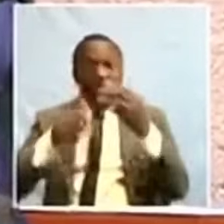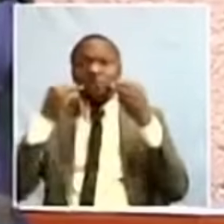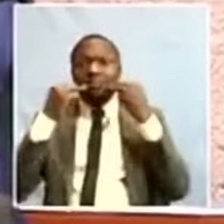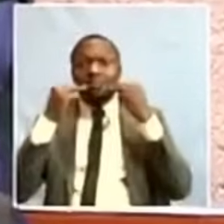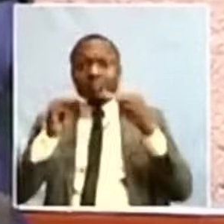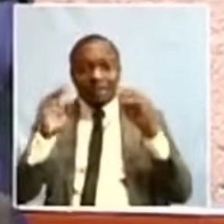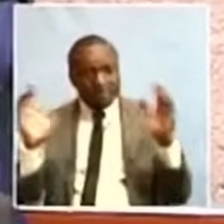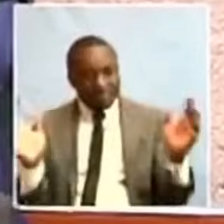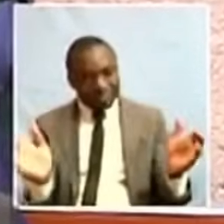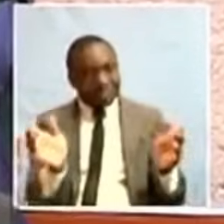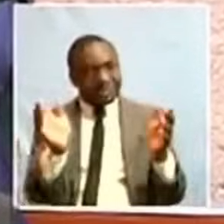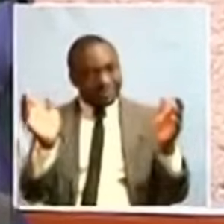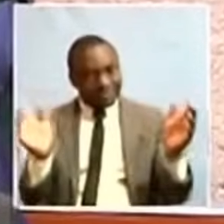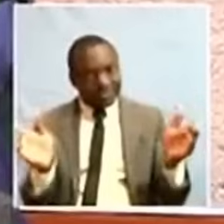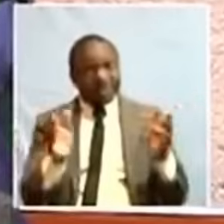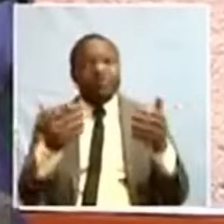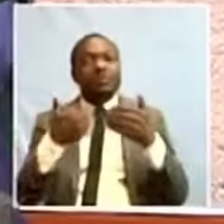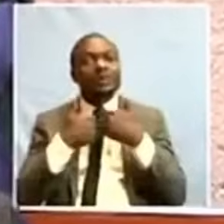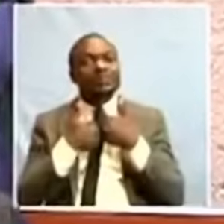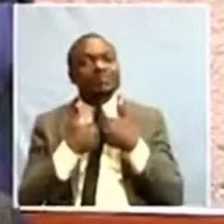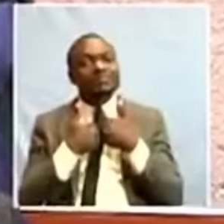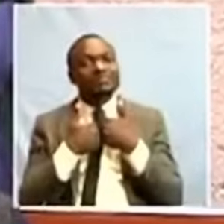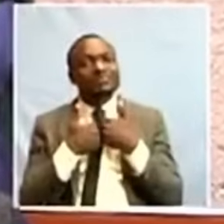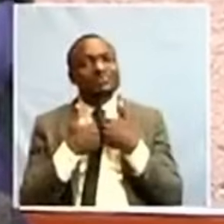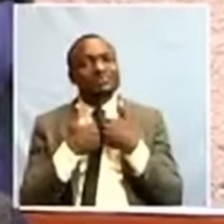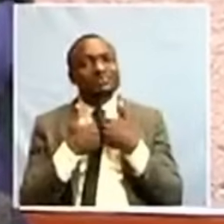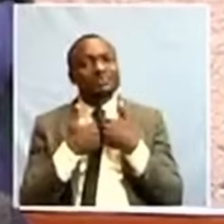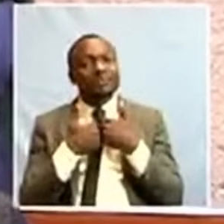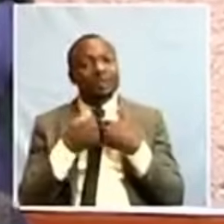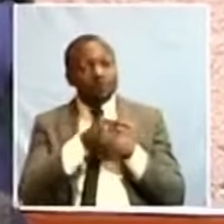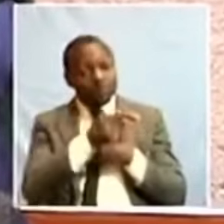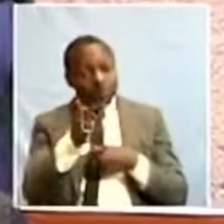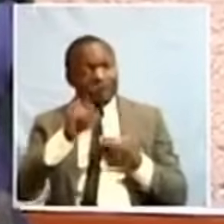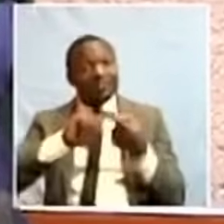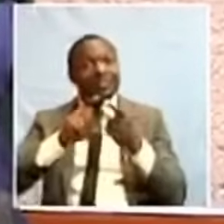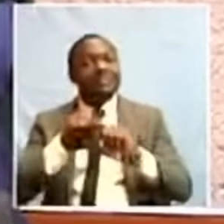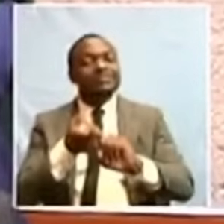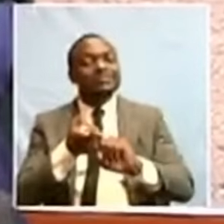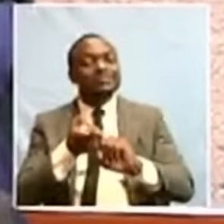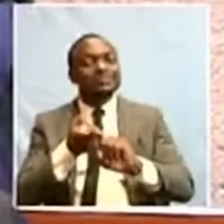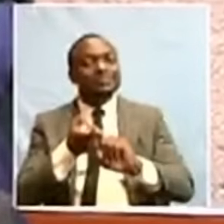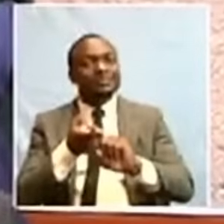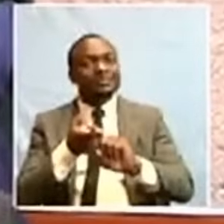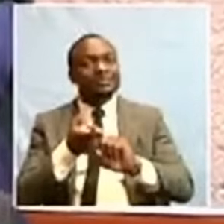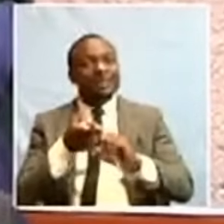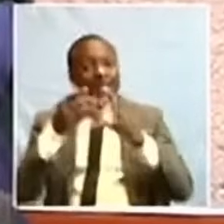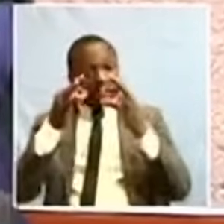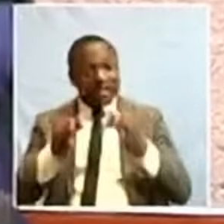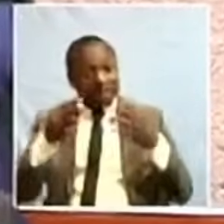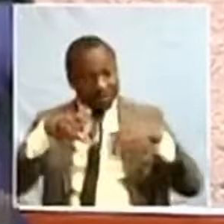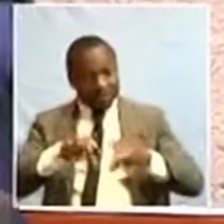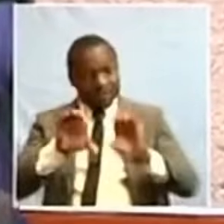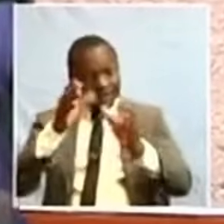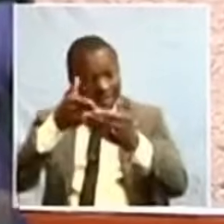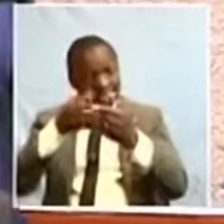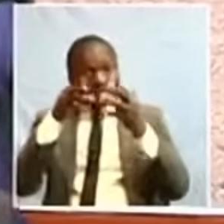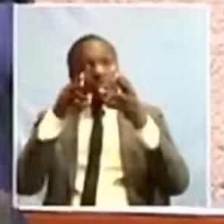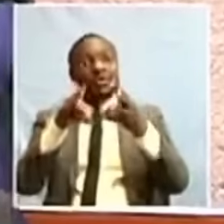of encouragement do you have to our colleagues who, if they continue on this